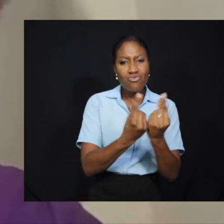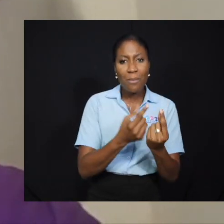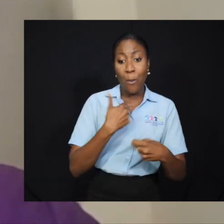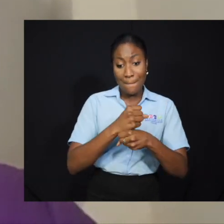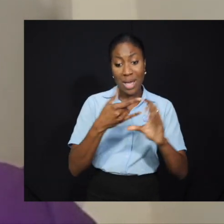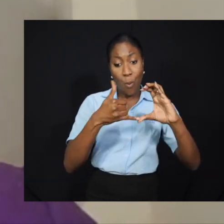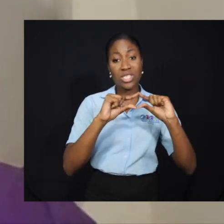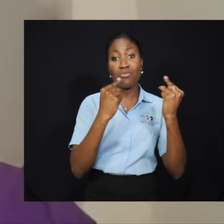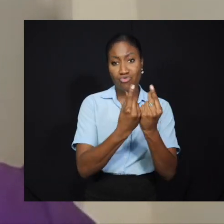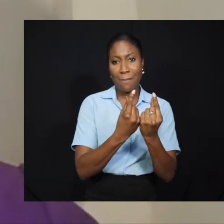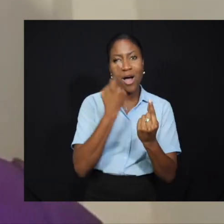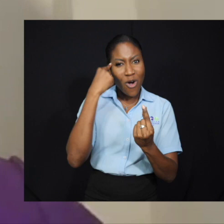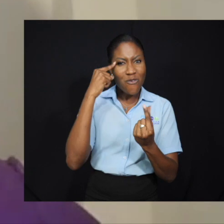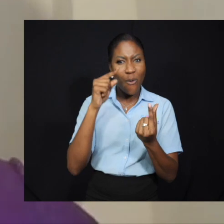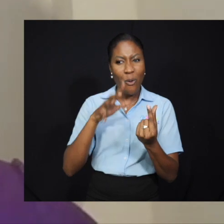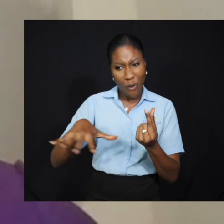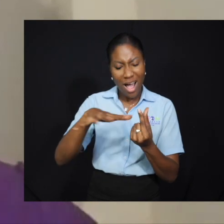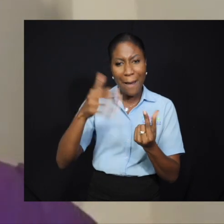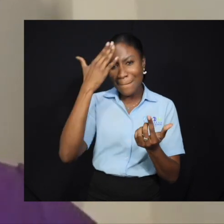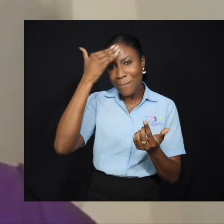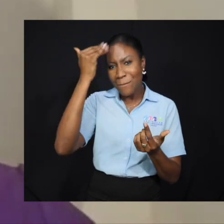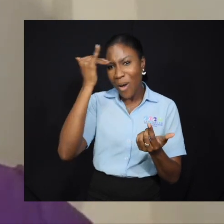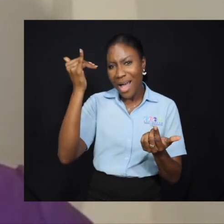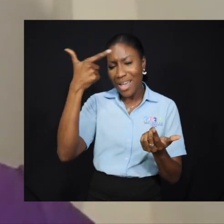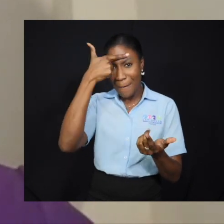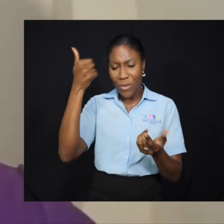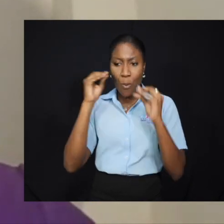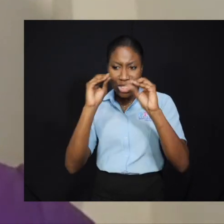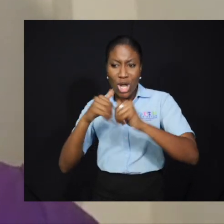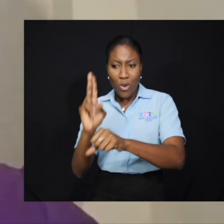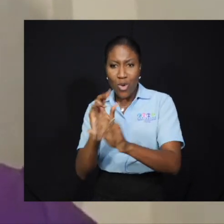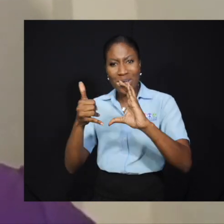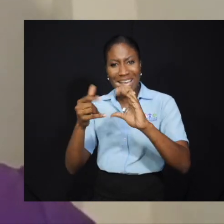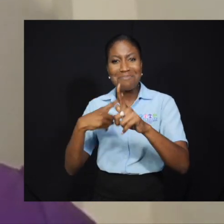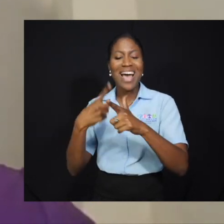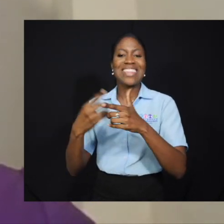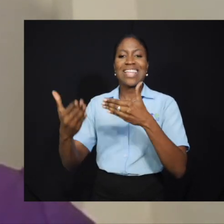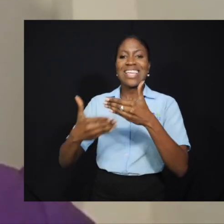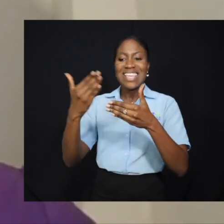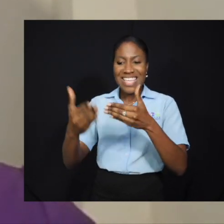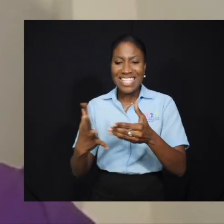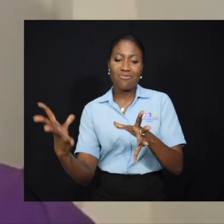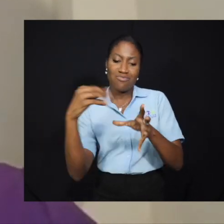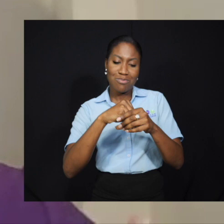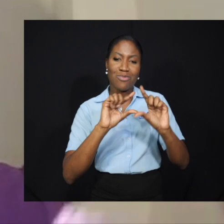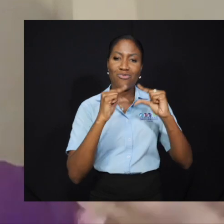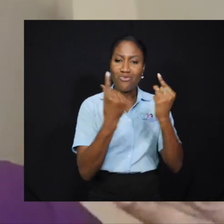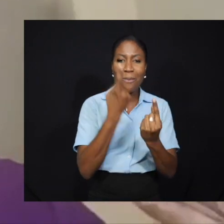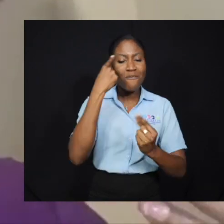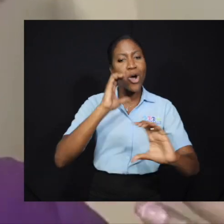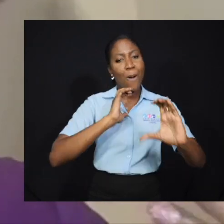them because, of course, we taught them how to use it, and then it was an easy means of communication, and they were